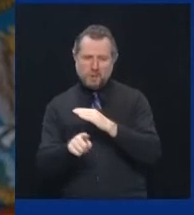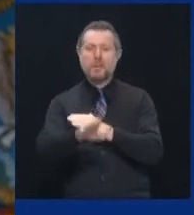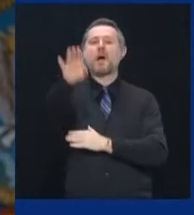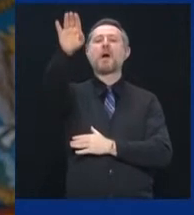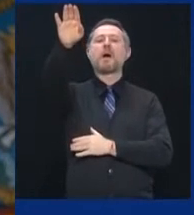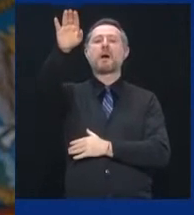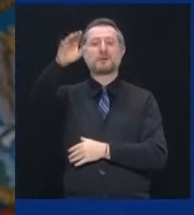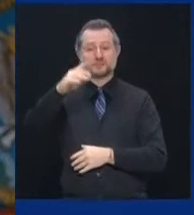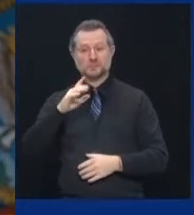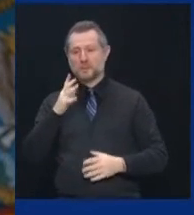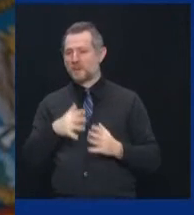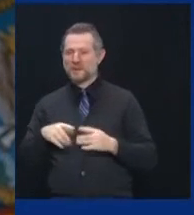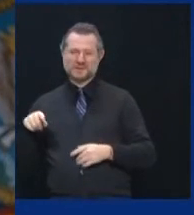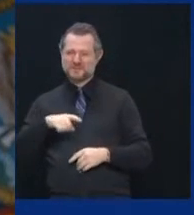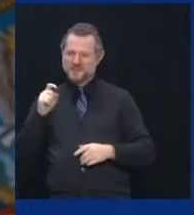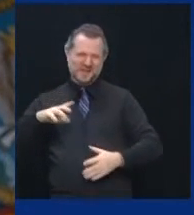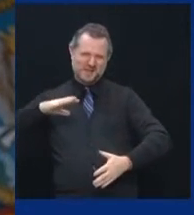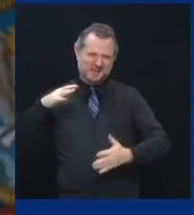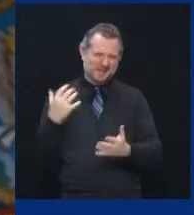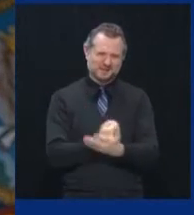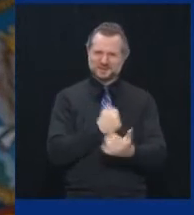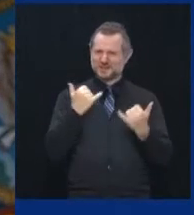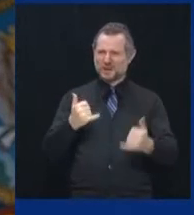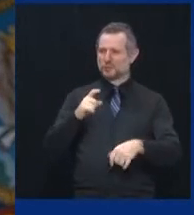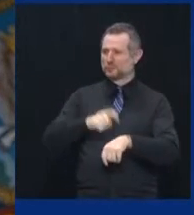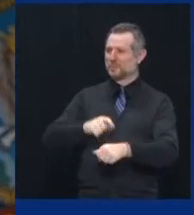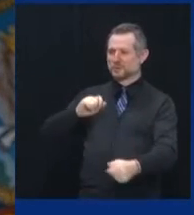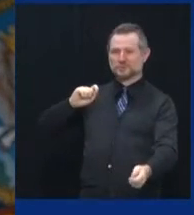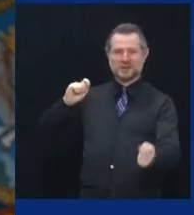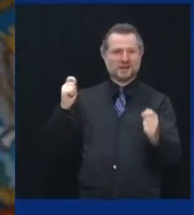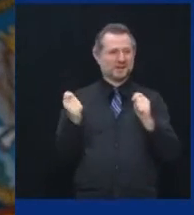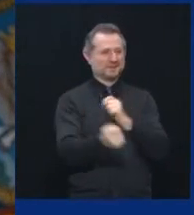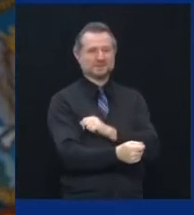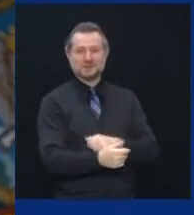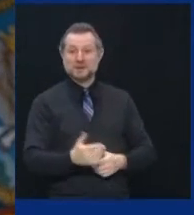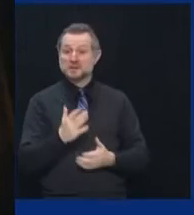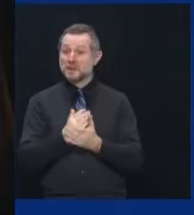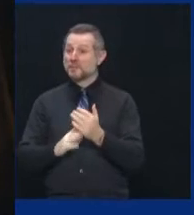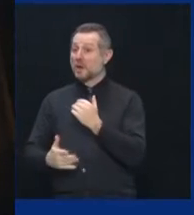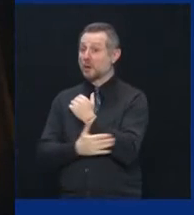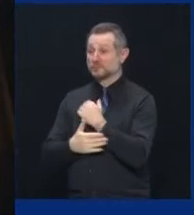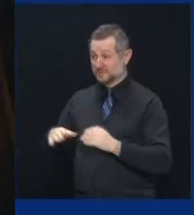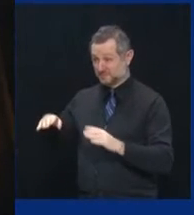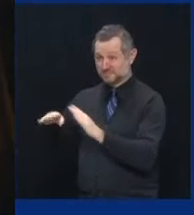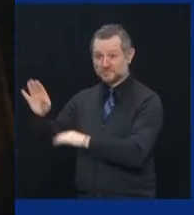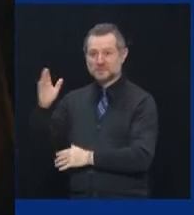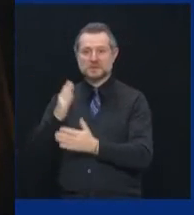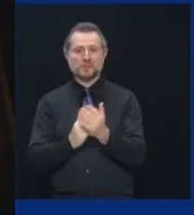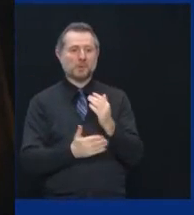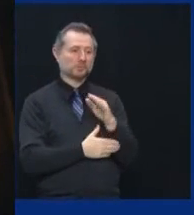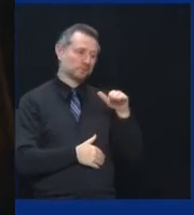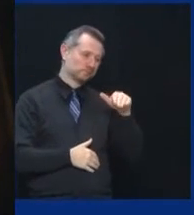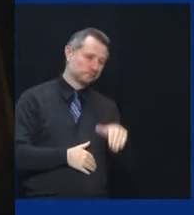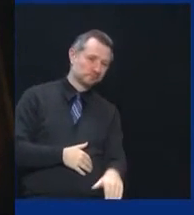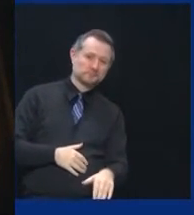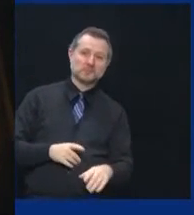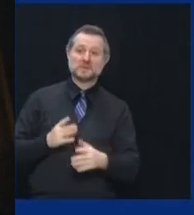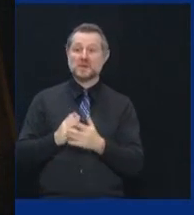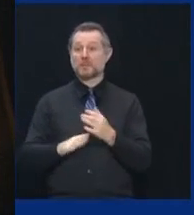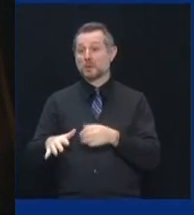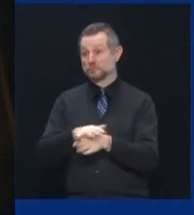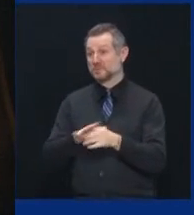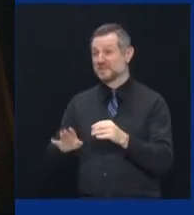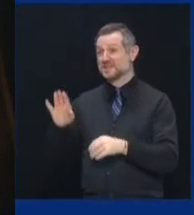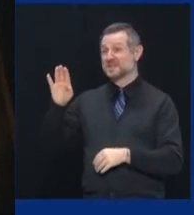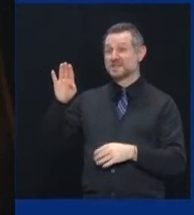moment of international transformation. Some countries will succeed and some will fail. Some regions will rise